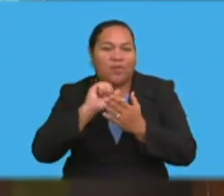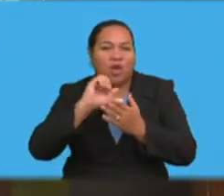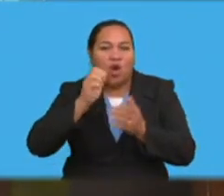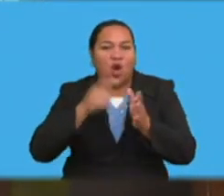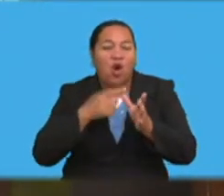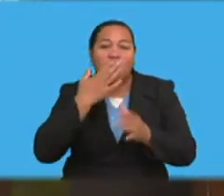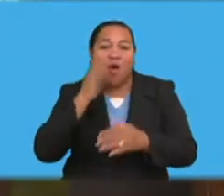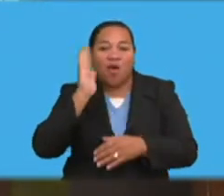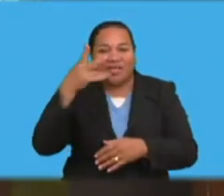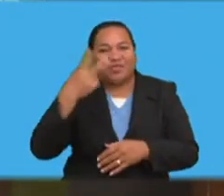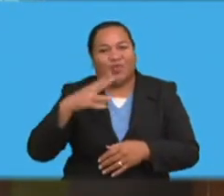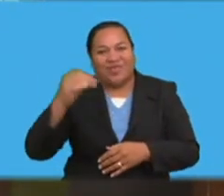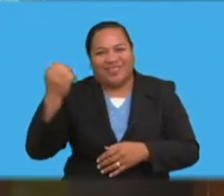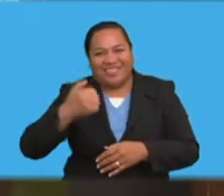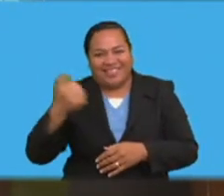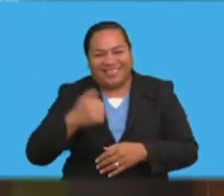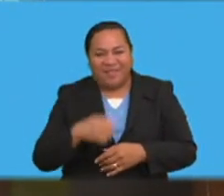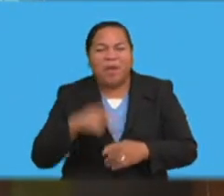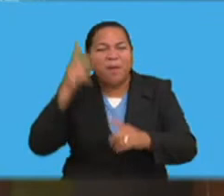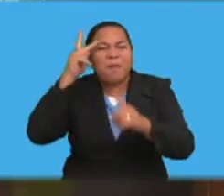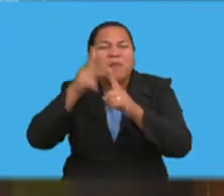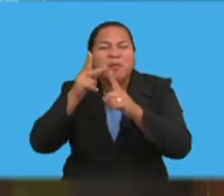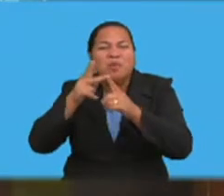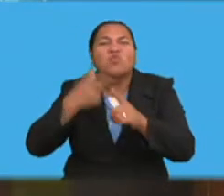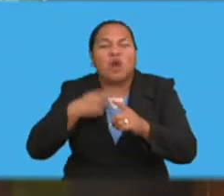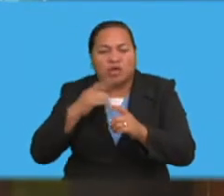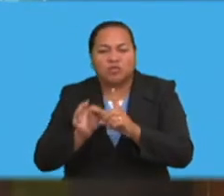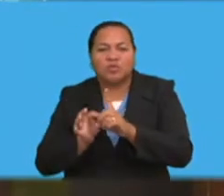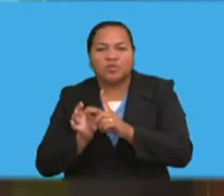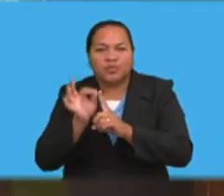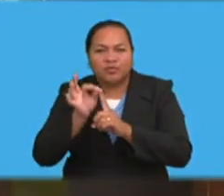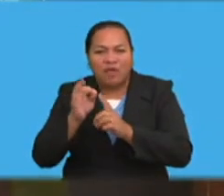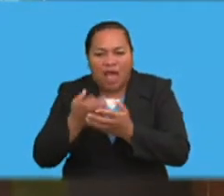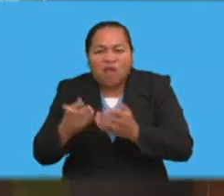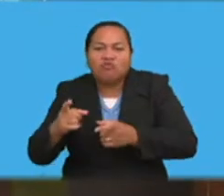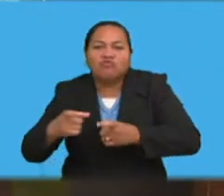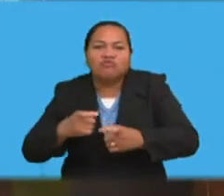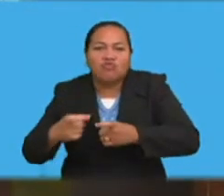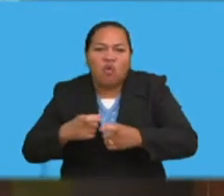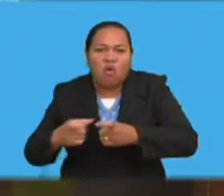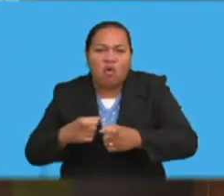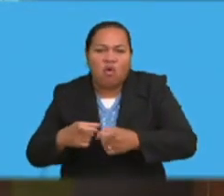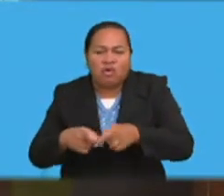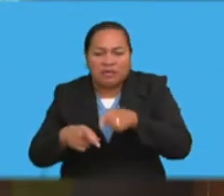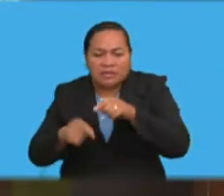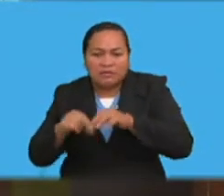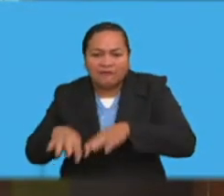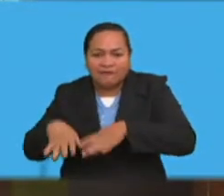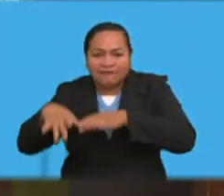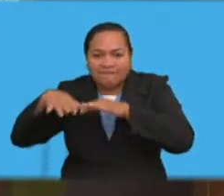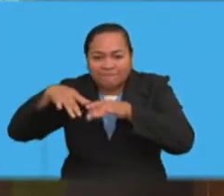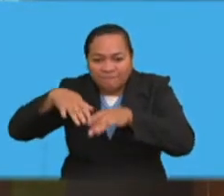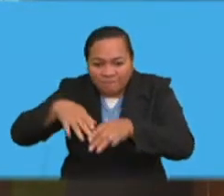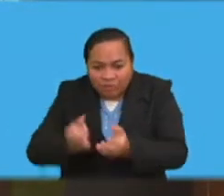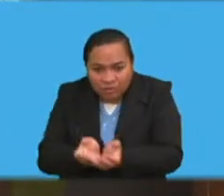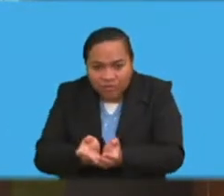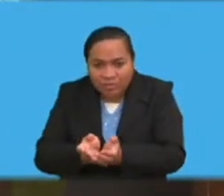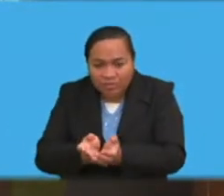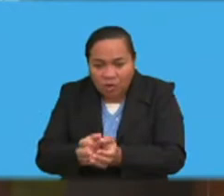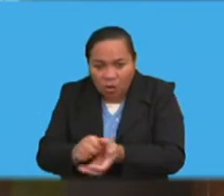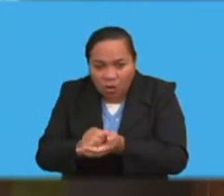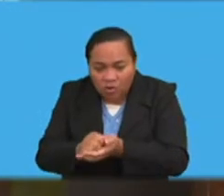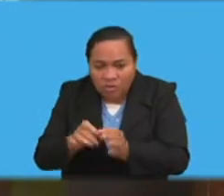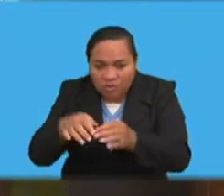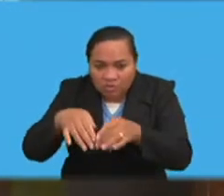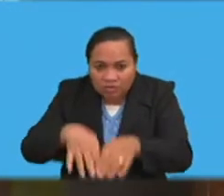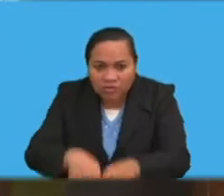flood control master plan is to improve the flood control measure in the Nadi River Basin through infrastructure improvements, including